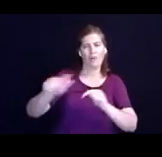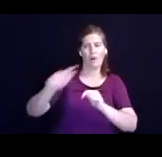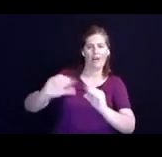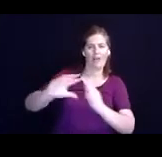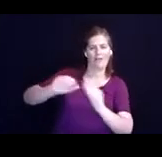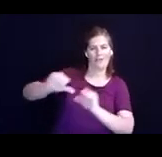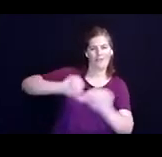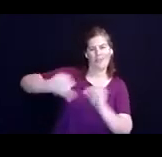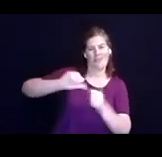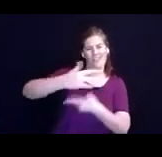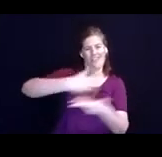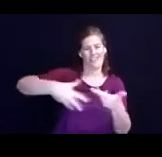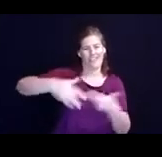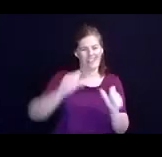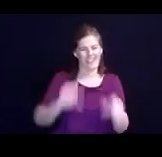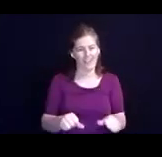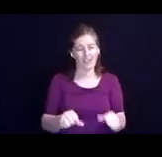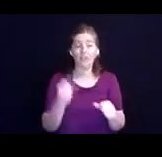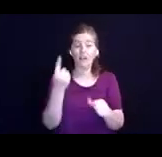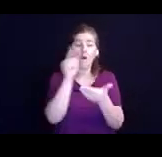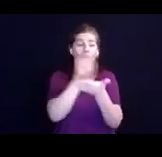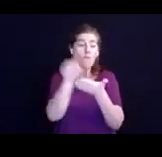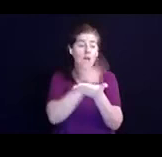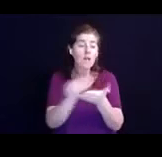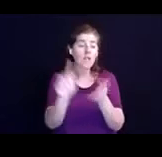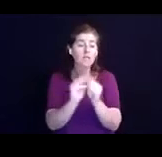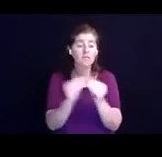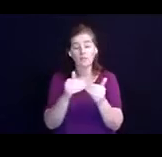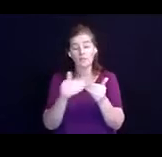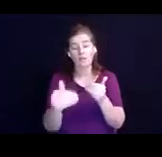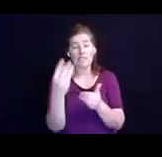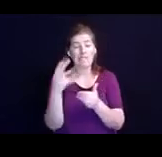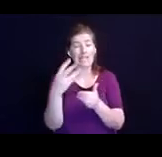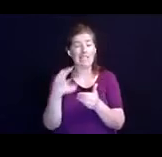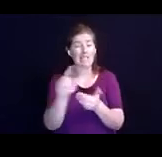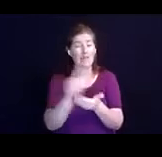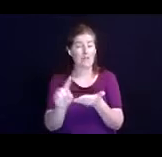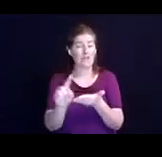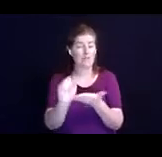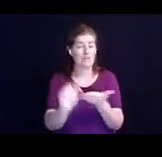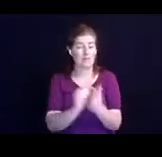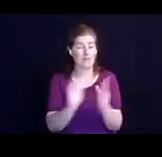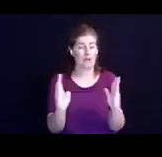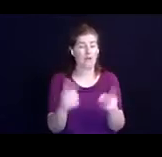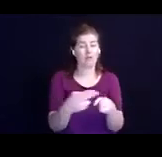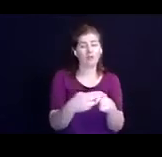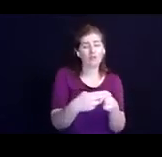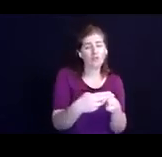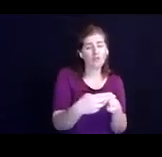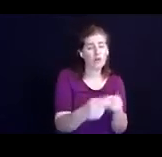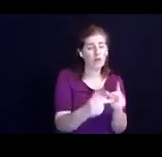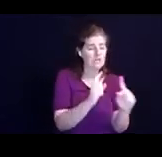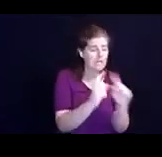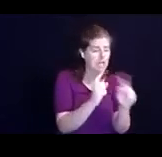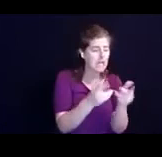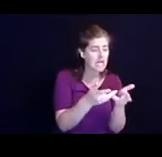effort. There will be weekly sessions over a 16-week period that will include a short didactic component in which we will